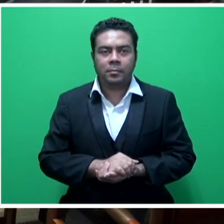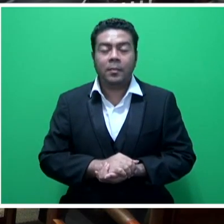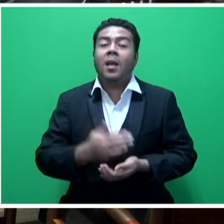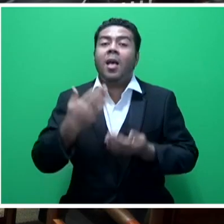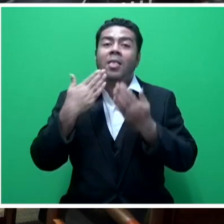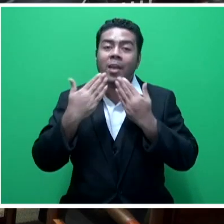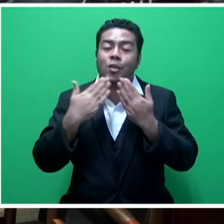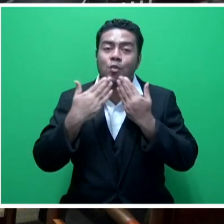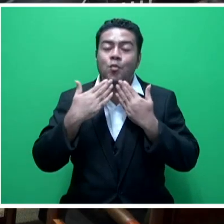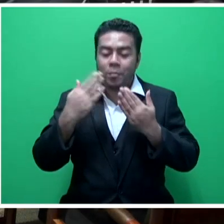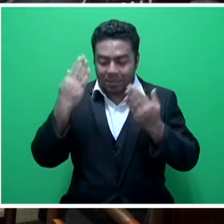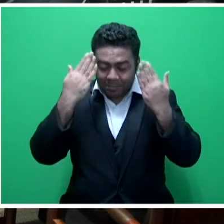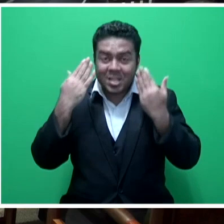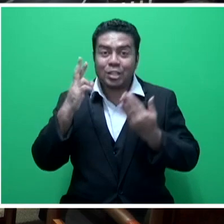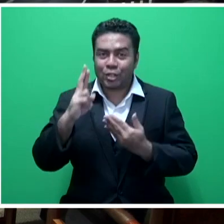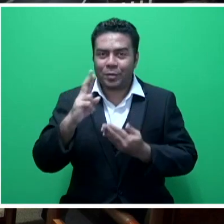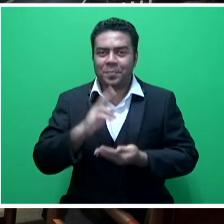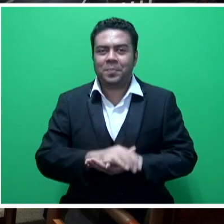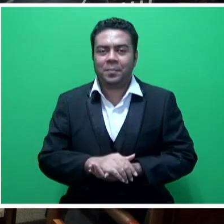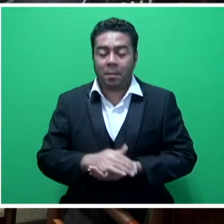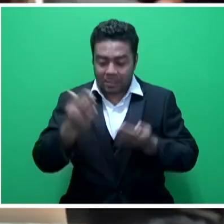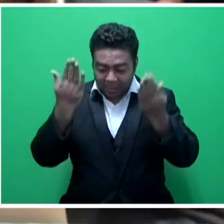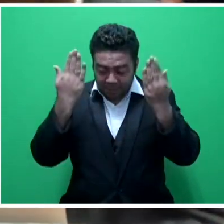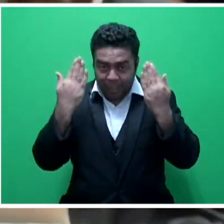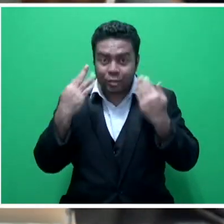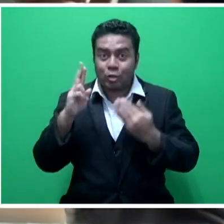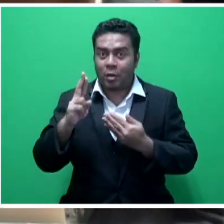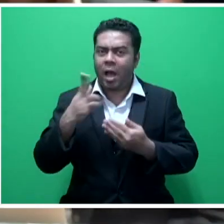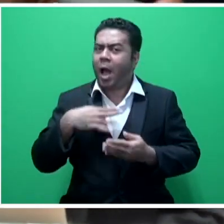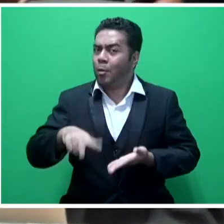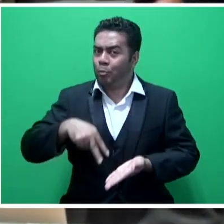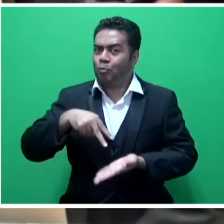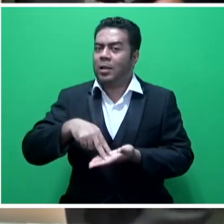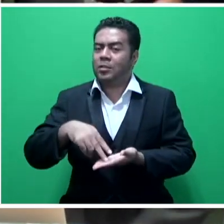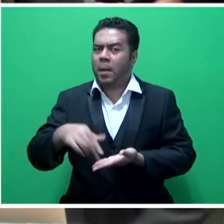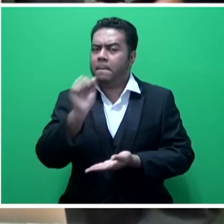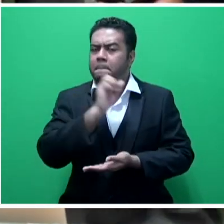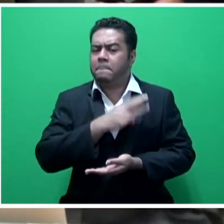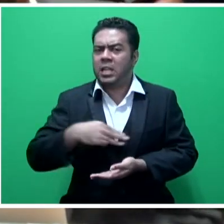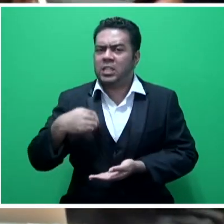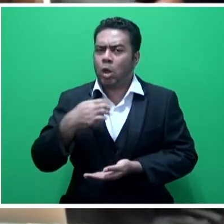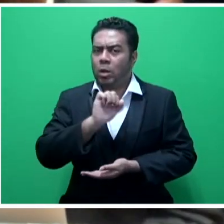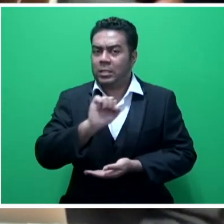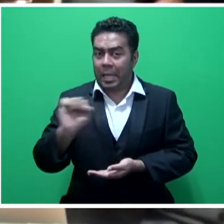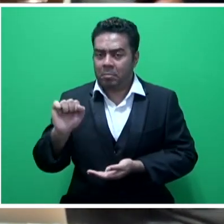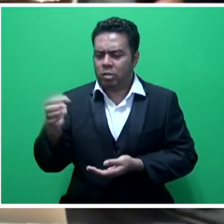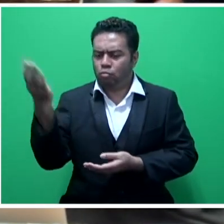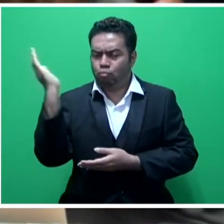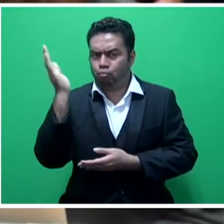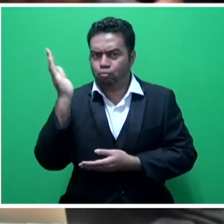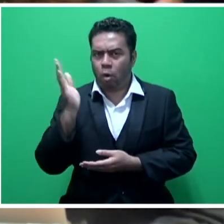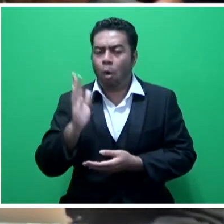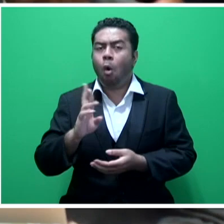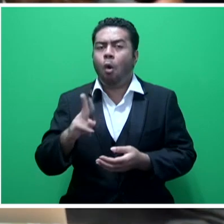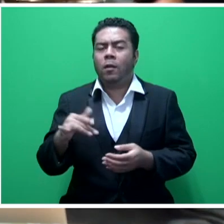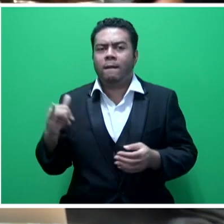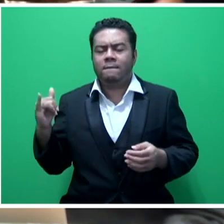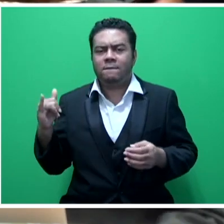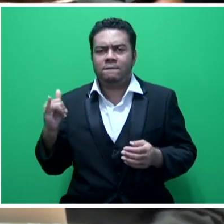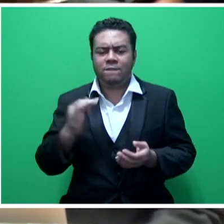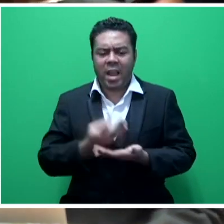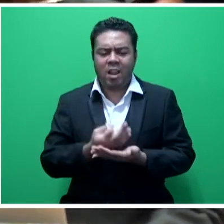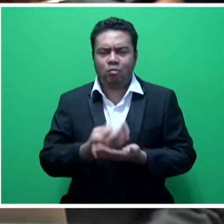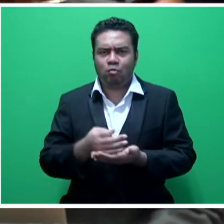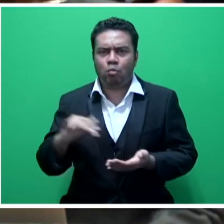Thank you, Mr. Speaker, sir. Mr. Speaker, sir, I rise to make a ministerial statement on the financial position of our national carrier, Fiji